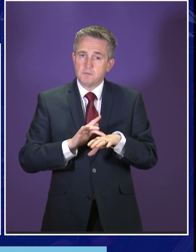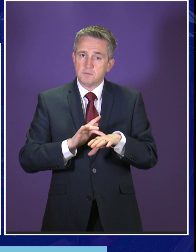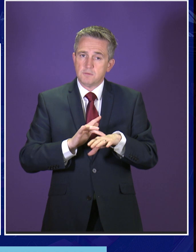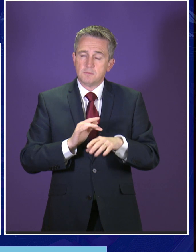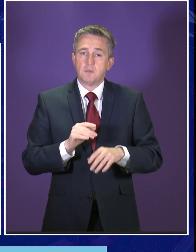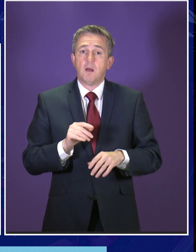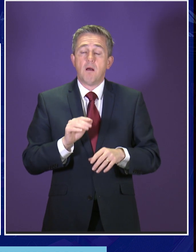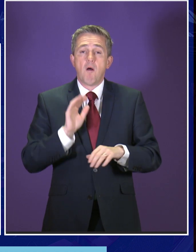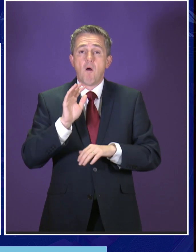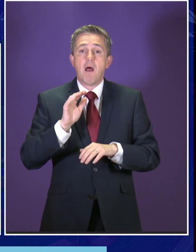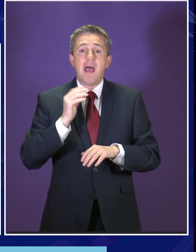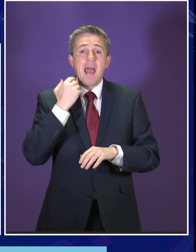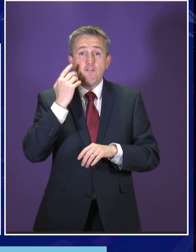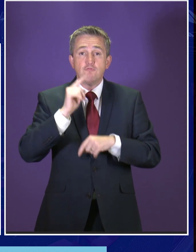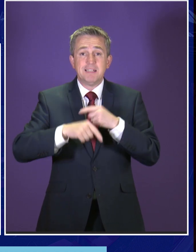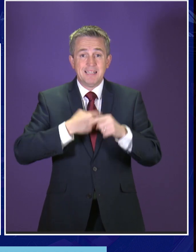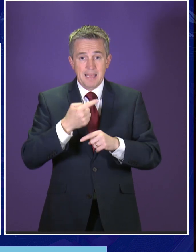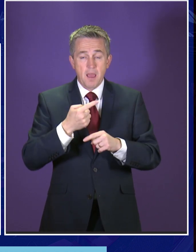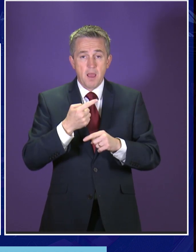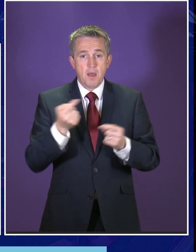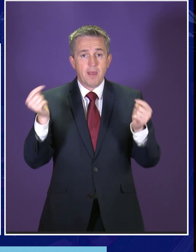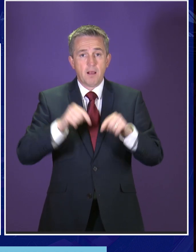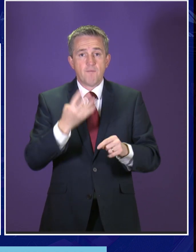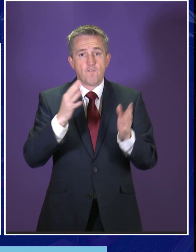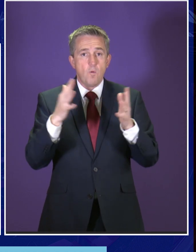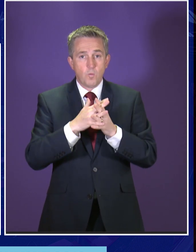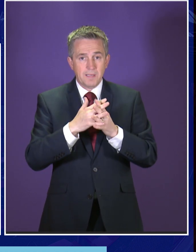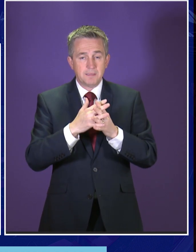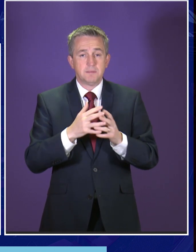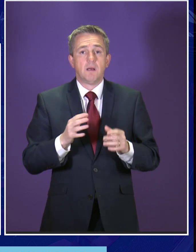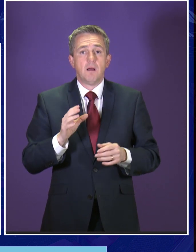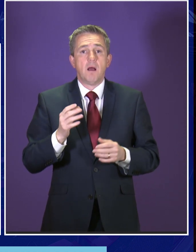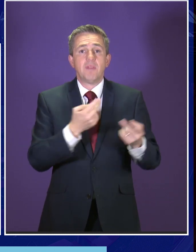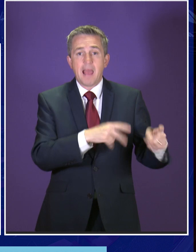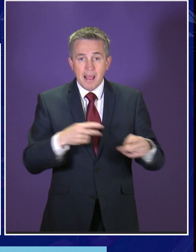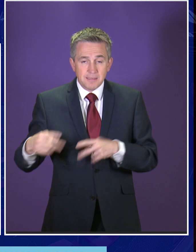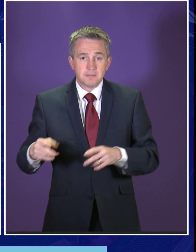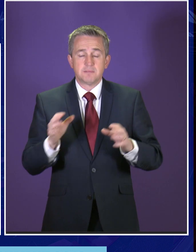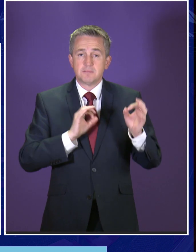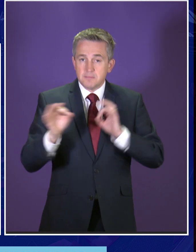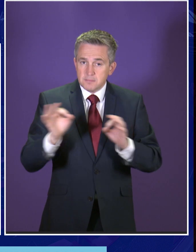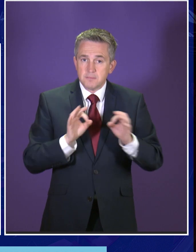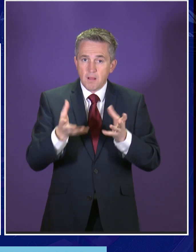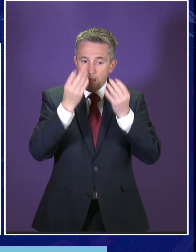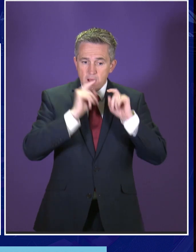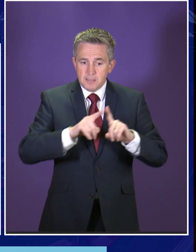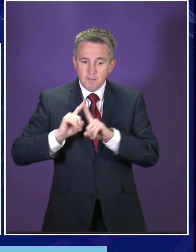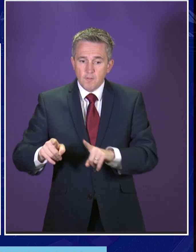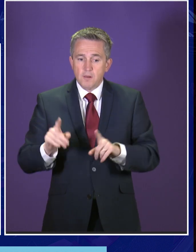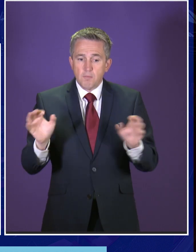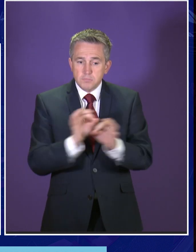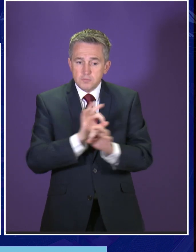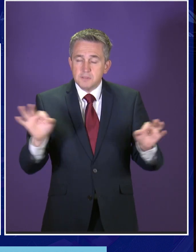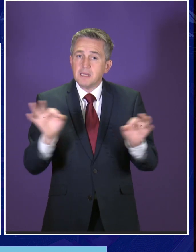during those 4 weeks every year, the dancers or the actors will learn to play music, like learn to play the gamelan, and